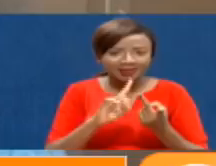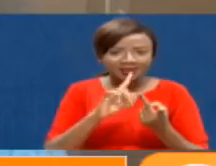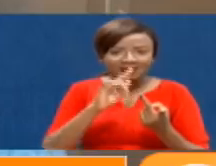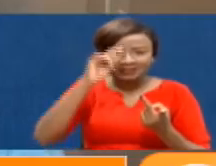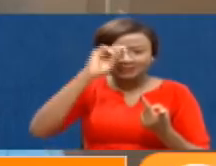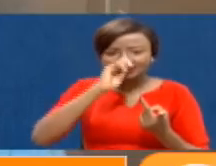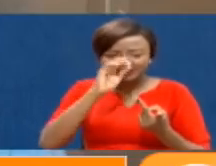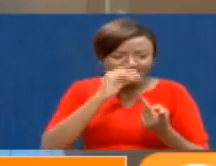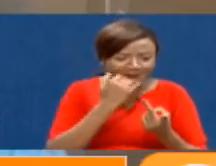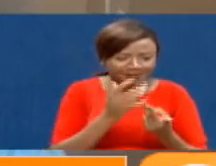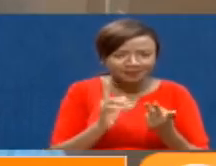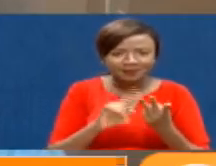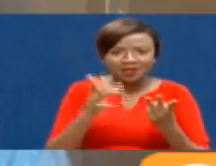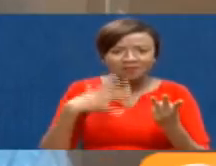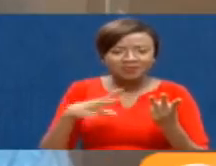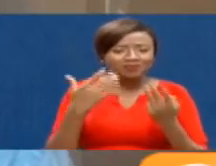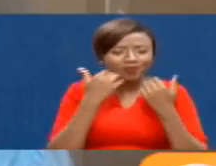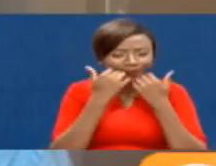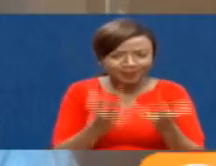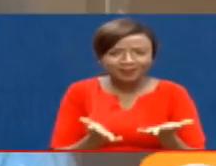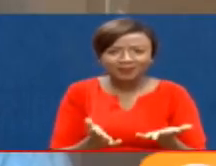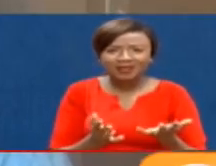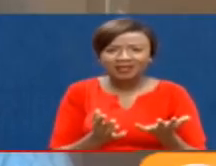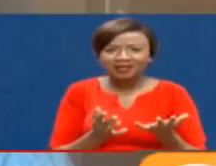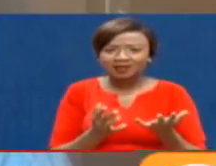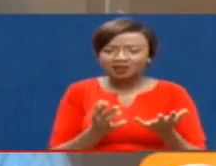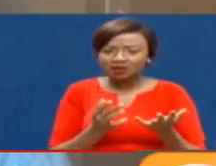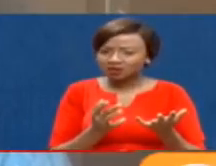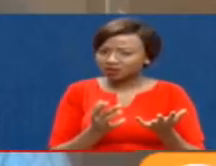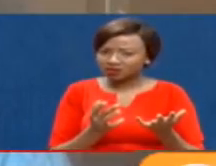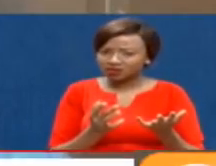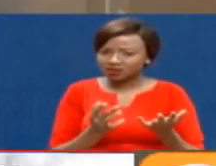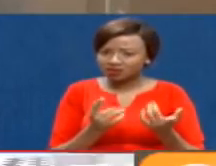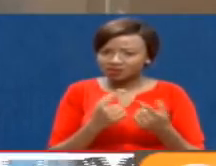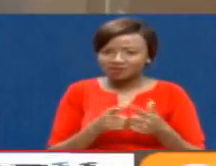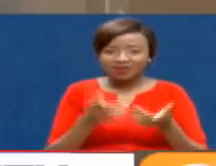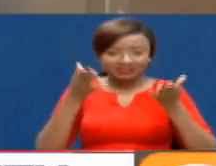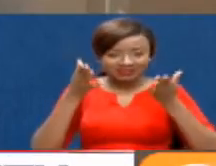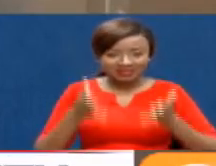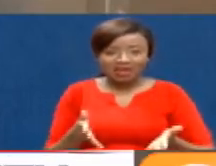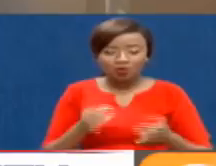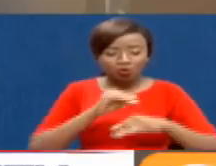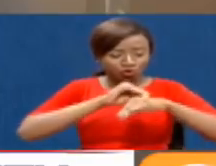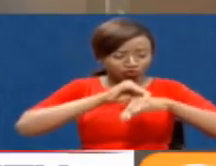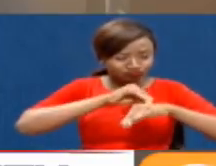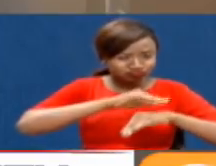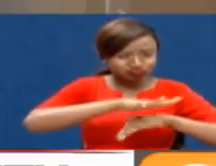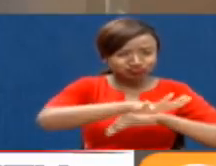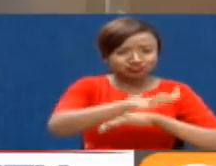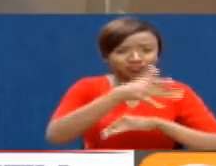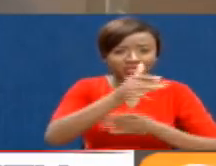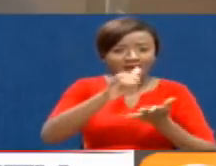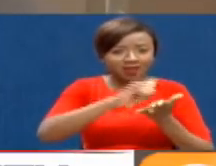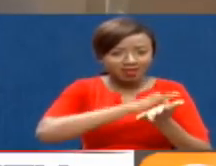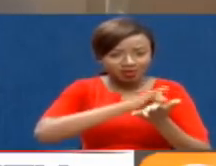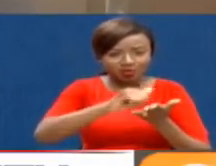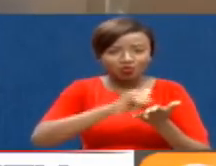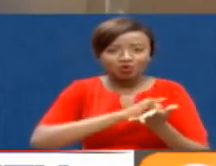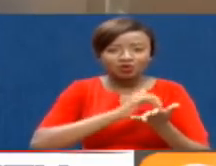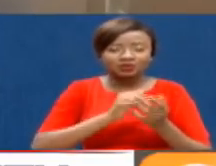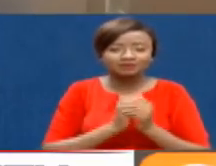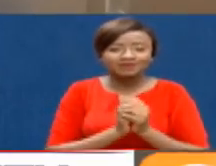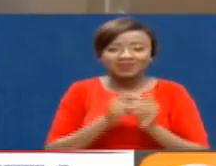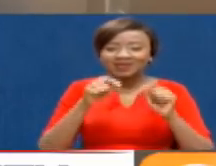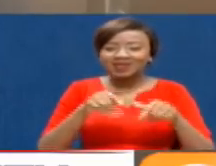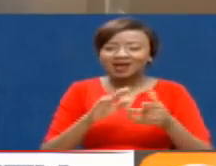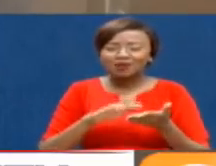same time, the rate of infection was ticking up constantly. And now the rate of infection in New York City, in New York State, is